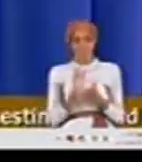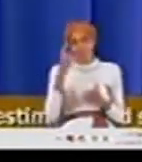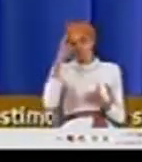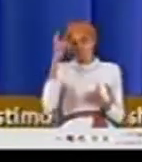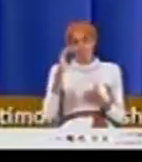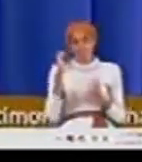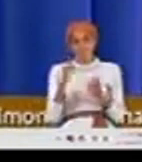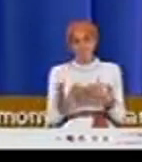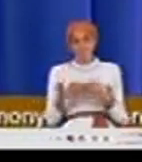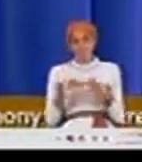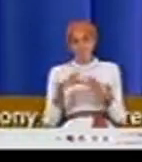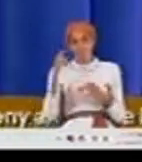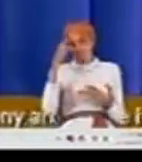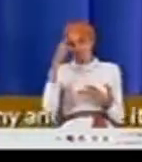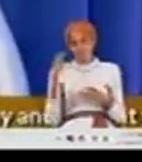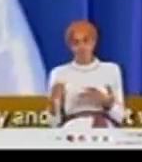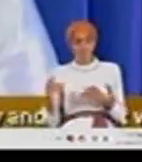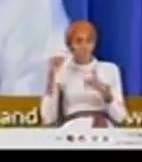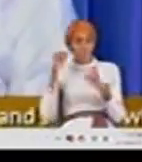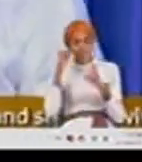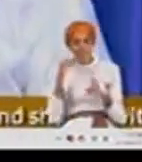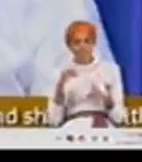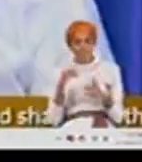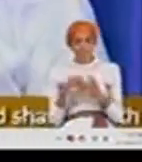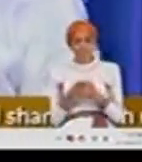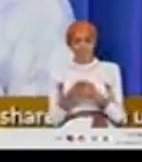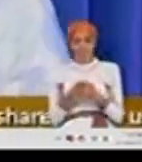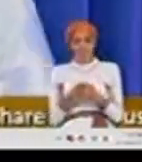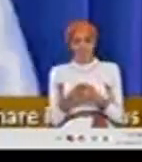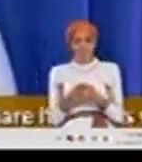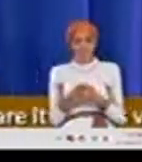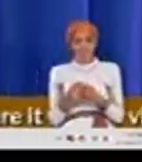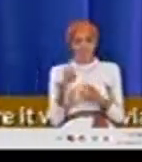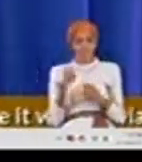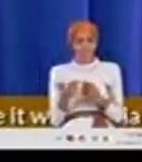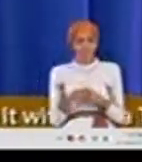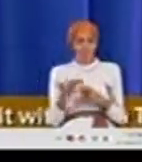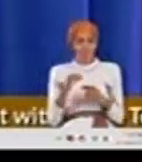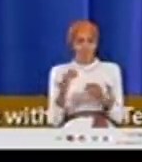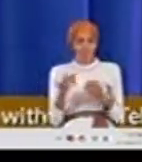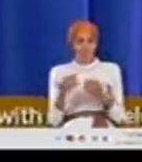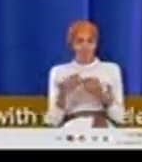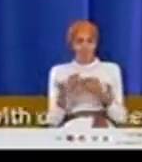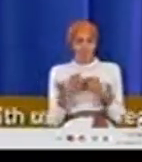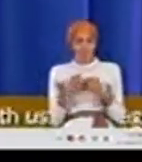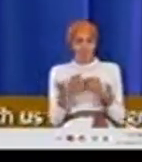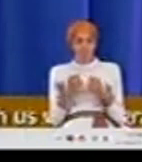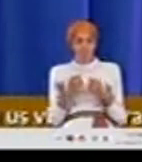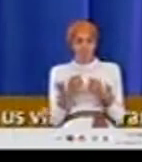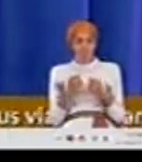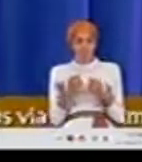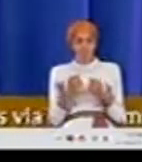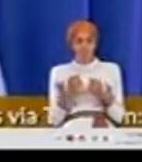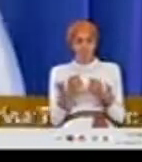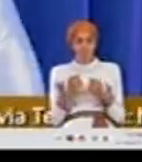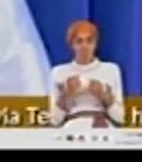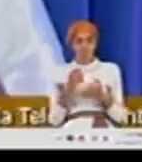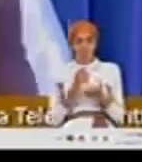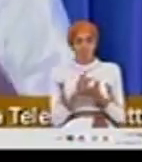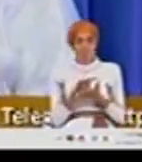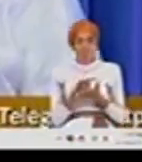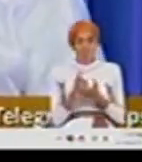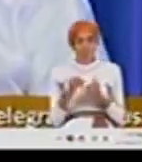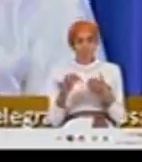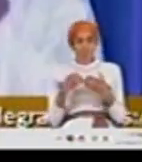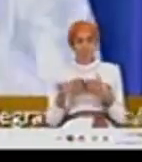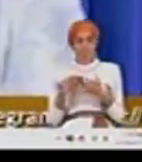me one month ago I was cooking I have a pierce of fish in my finger it's a deep pain that